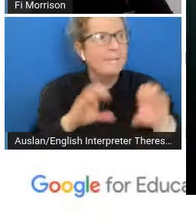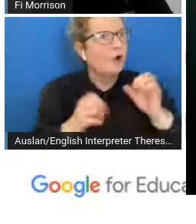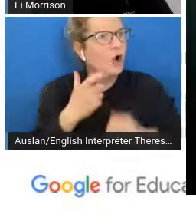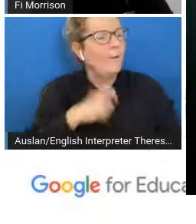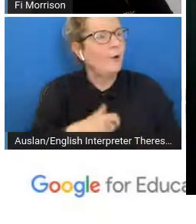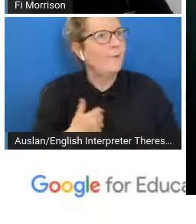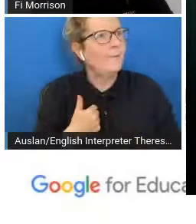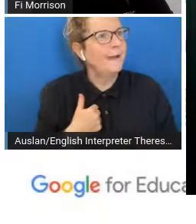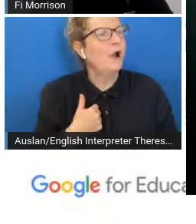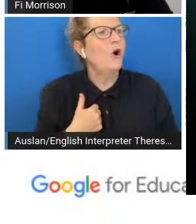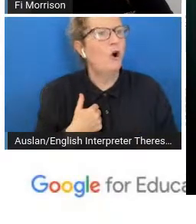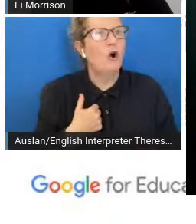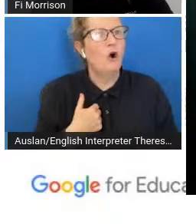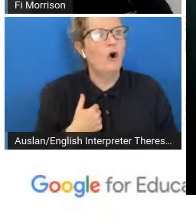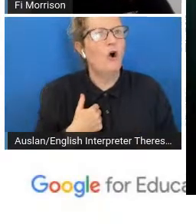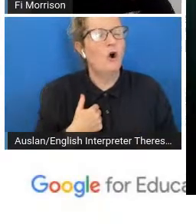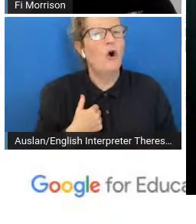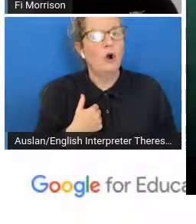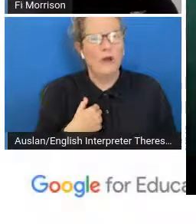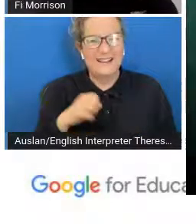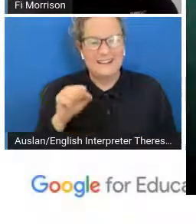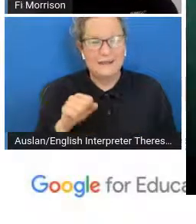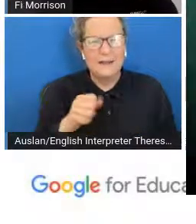scientists because they always ask why.